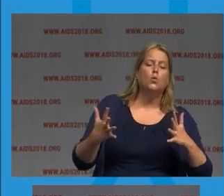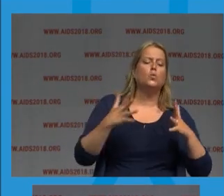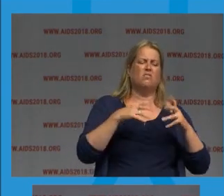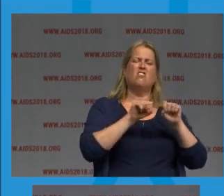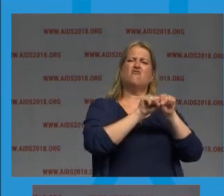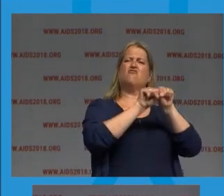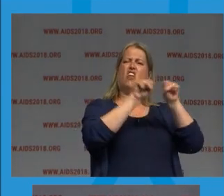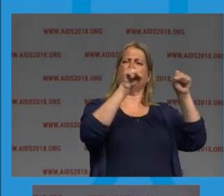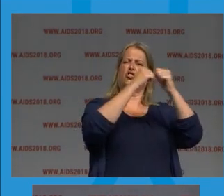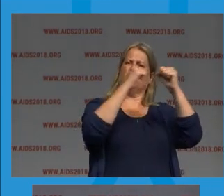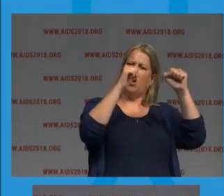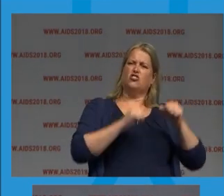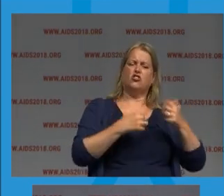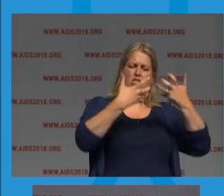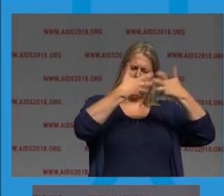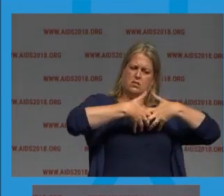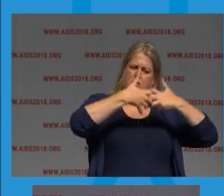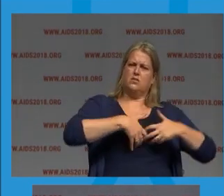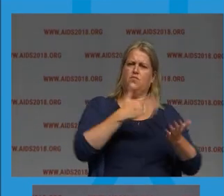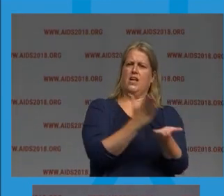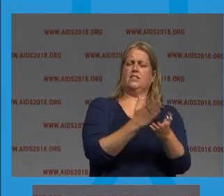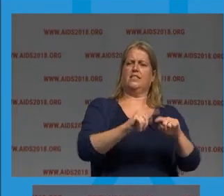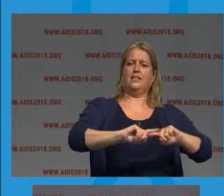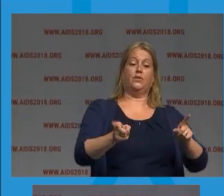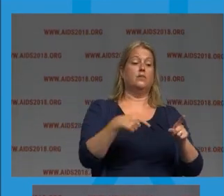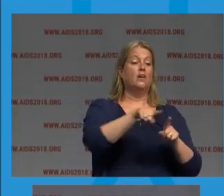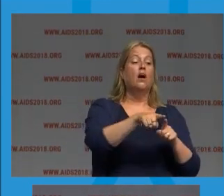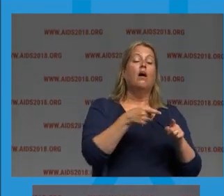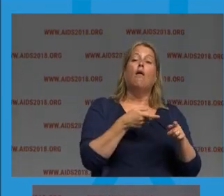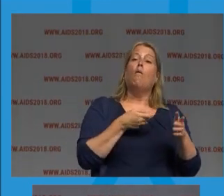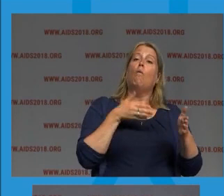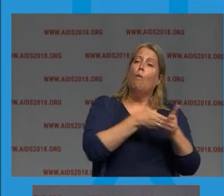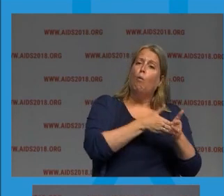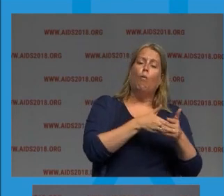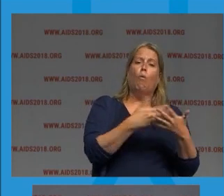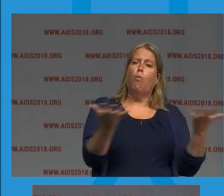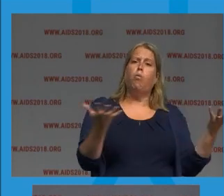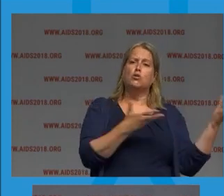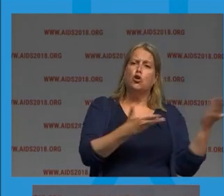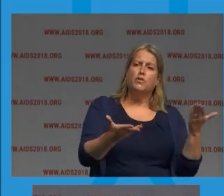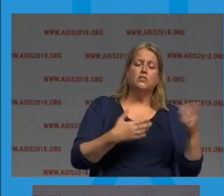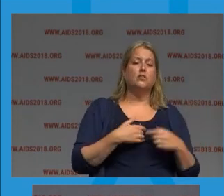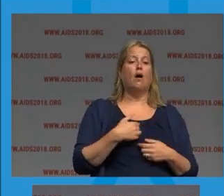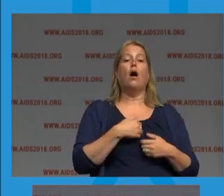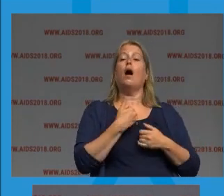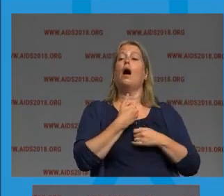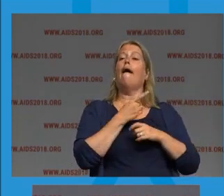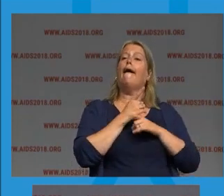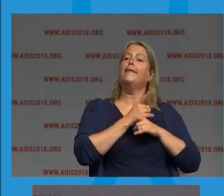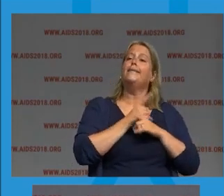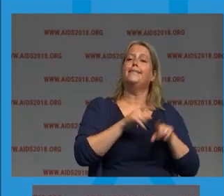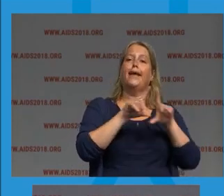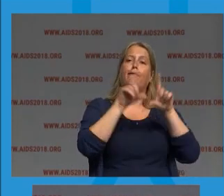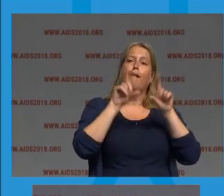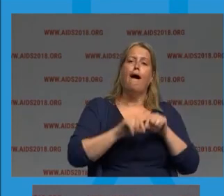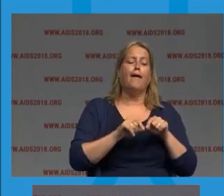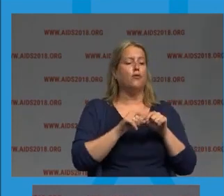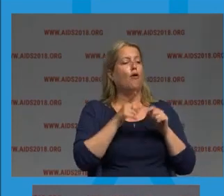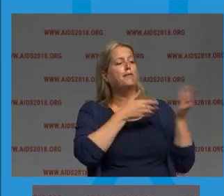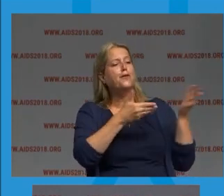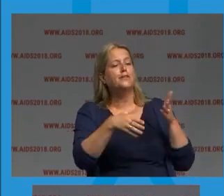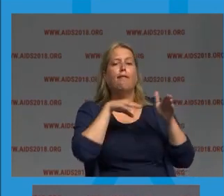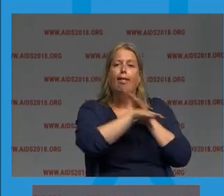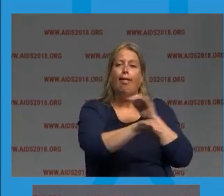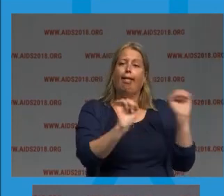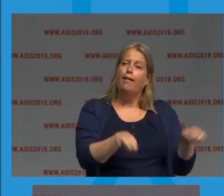the systematic exclusion from any national prevention services, including identity cards and other ways of accessing services, and also